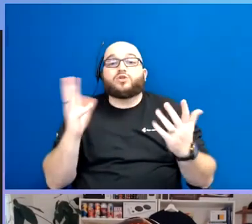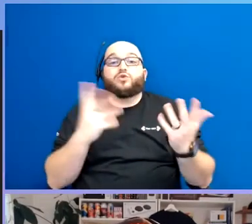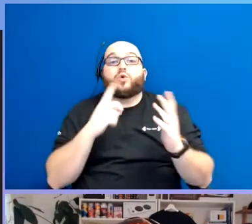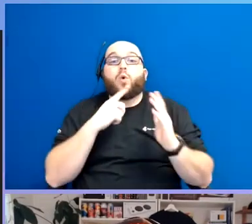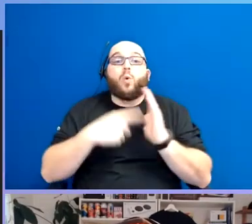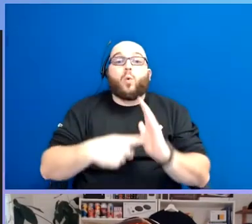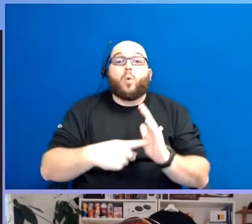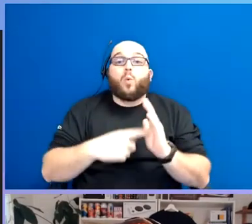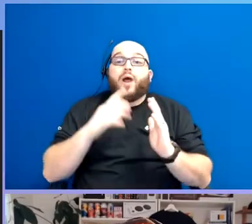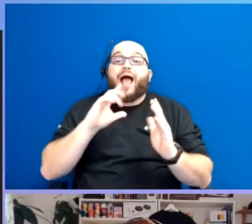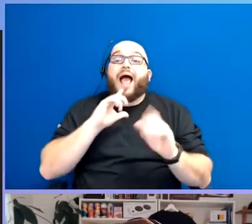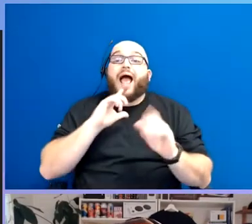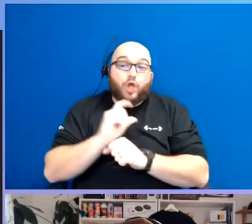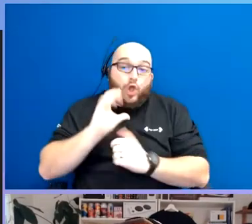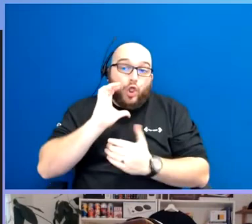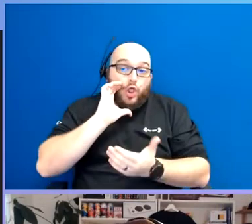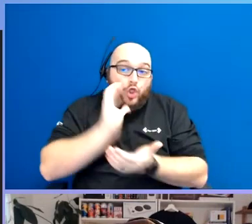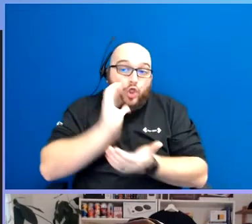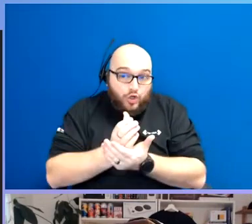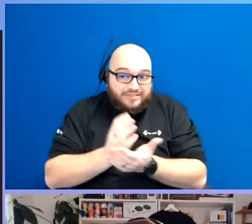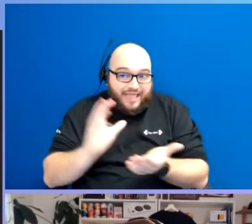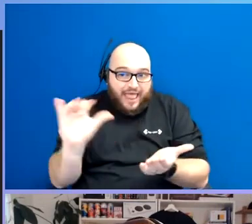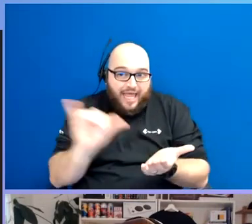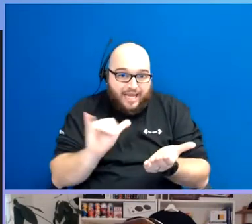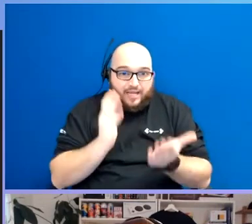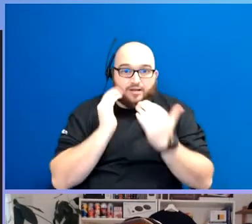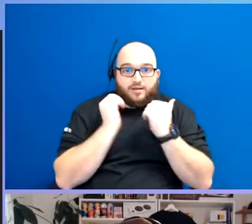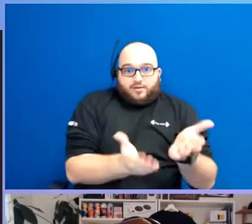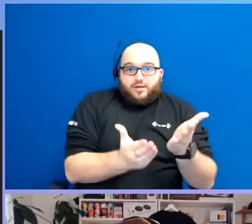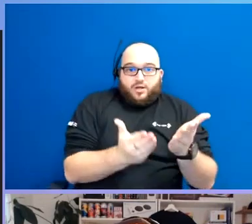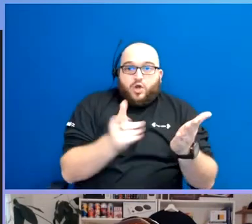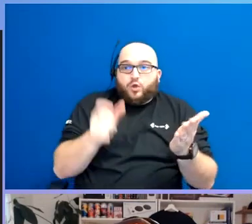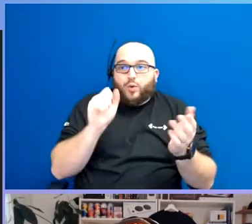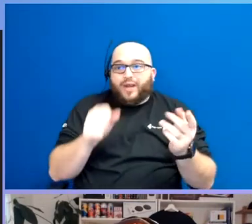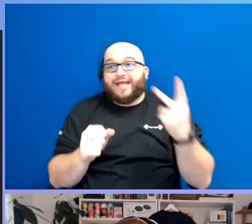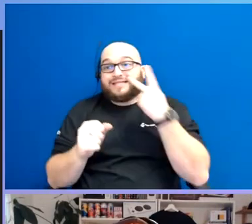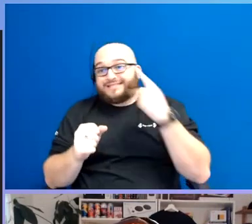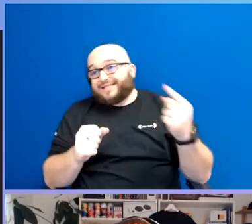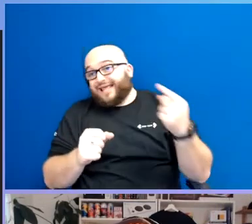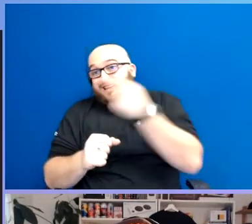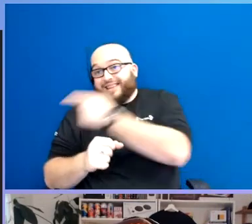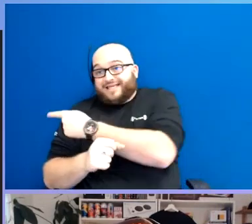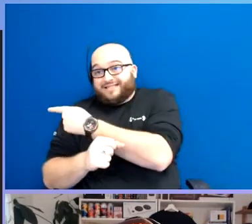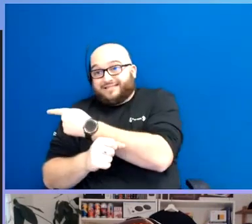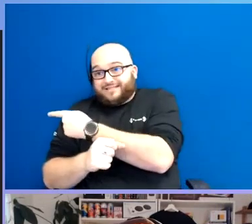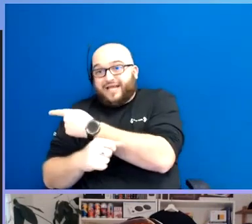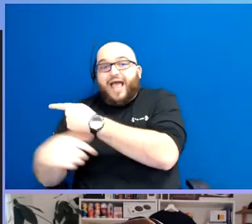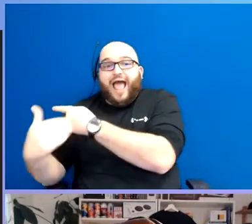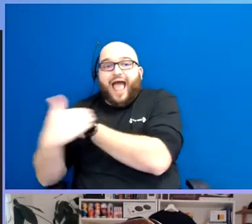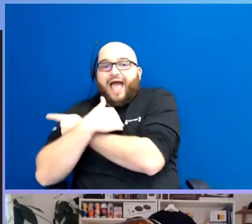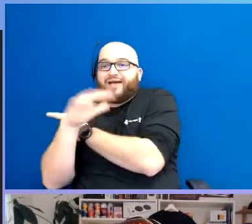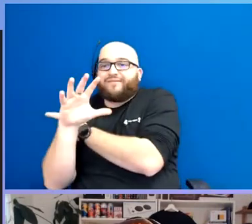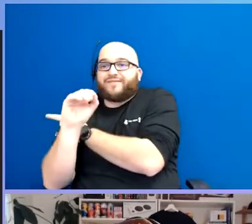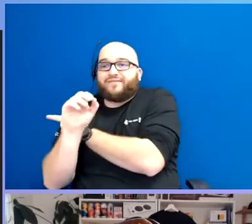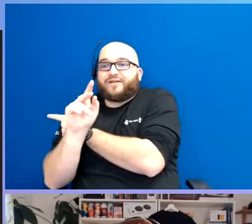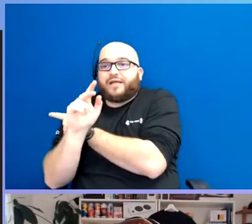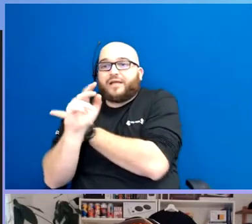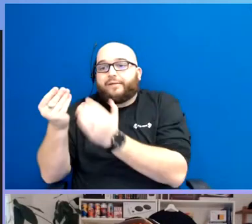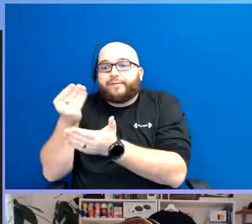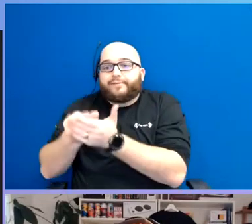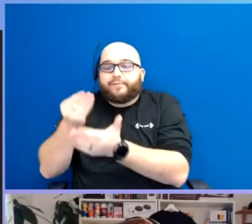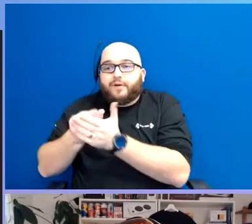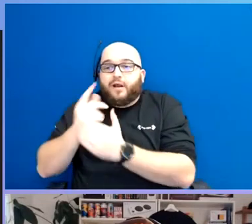actually shows when loading images, you can see that I have 50 kroners in bonus.